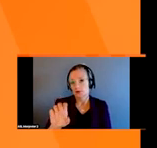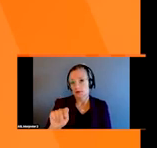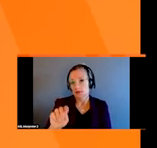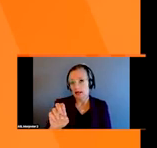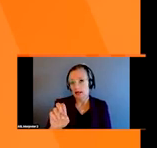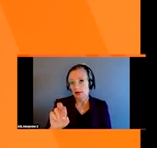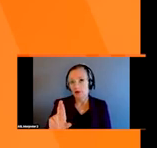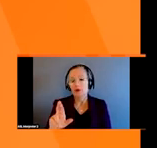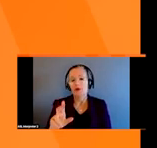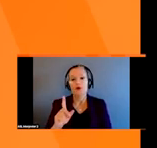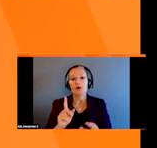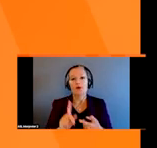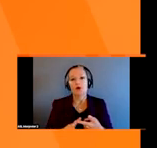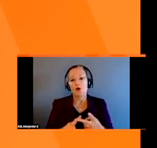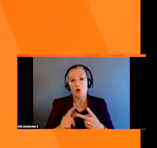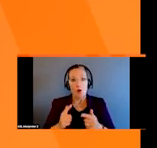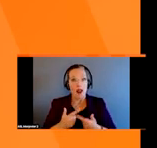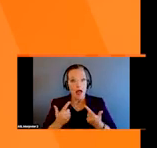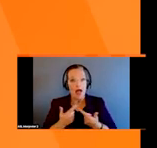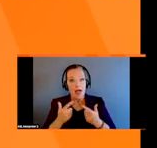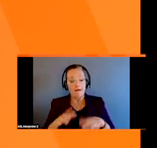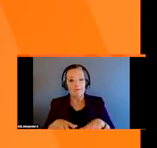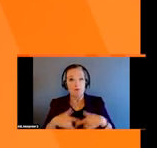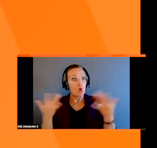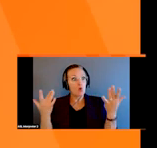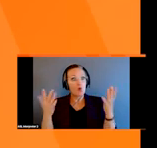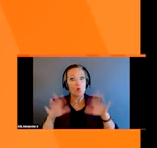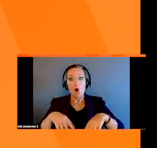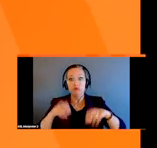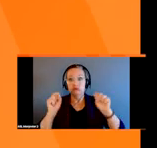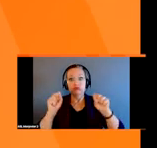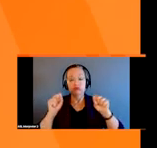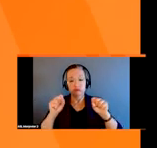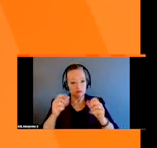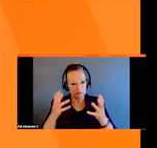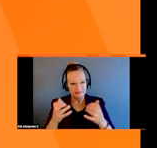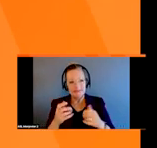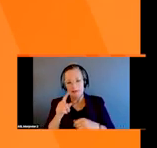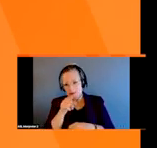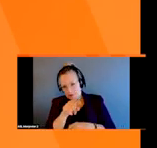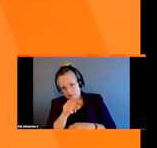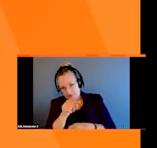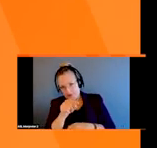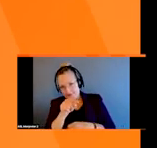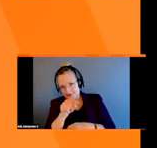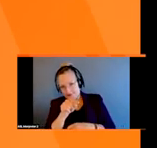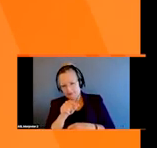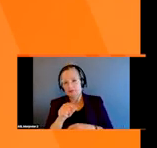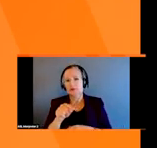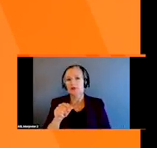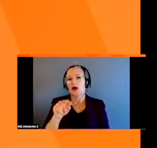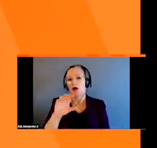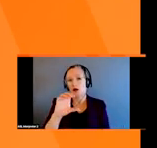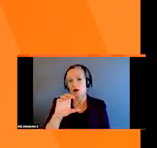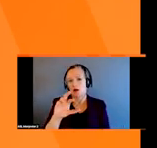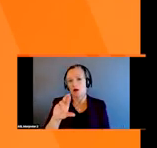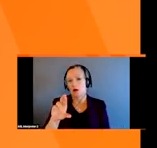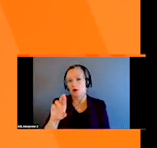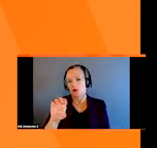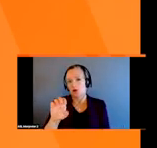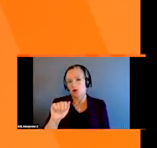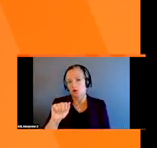publish newsletters and do live events, which is perfectly fine. Like to turn that on and turn that off as you